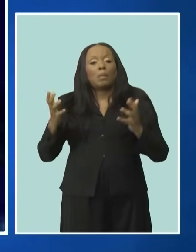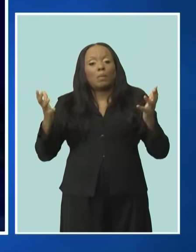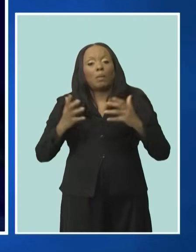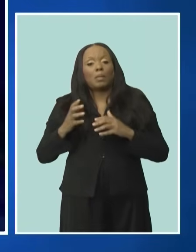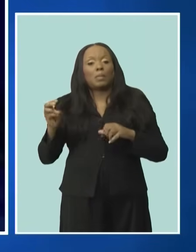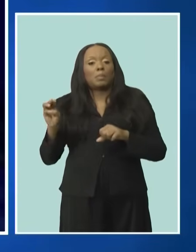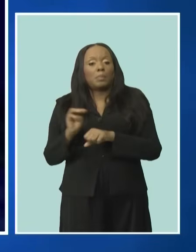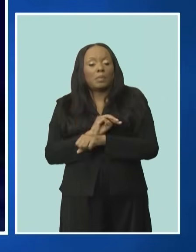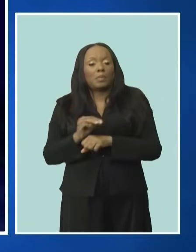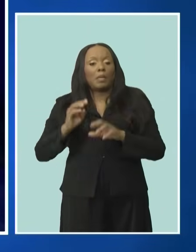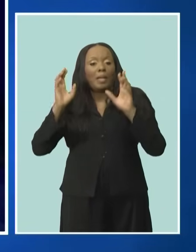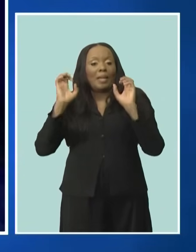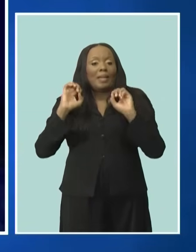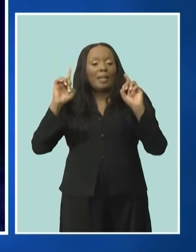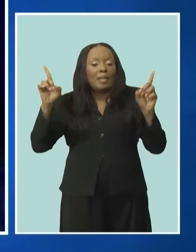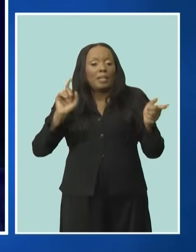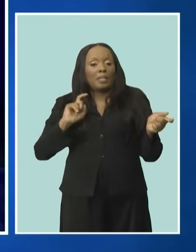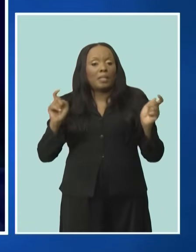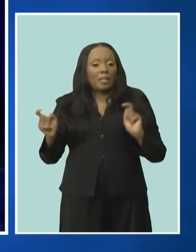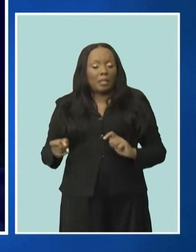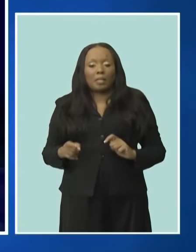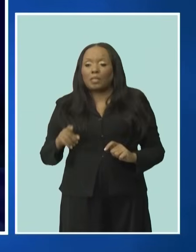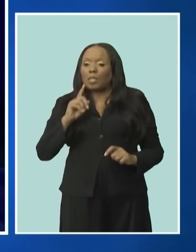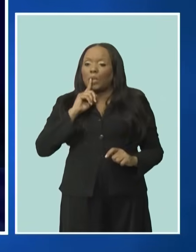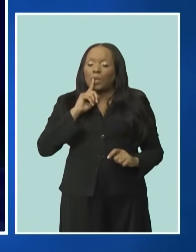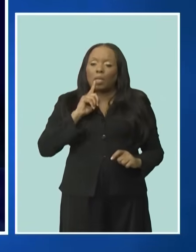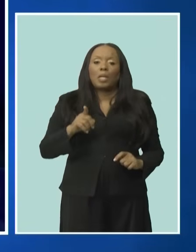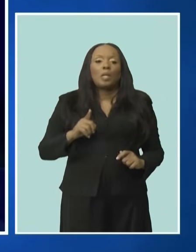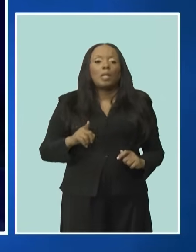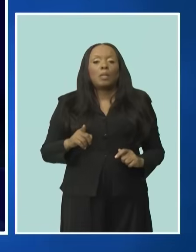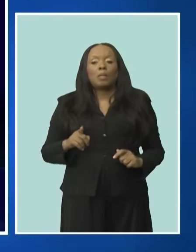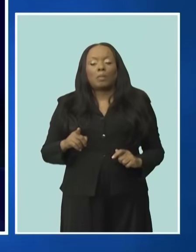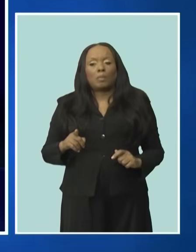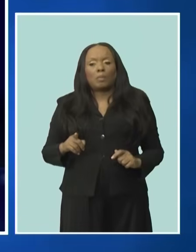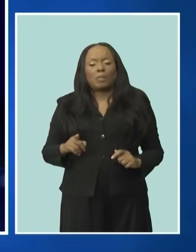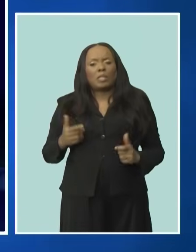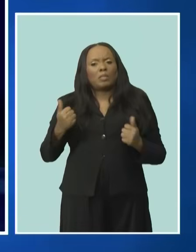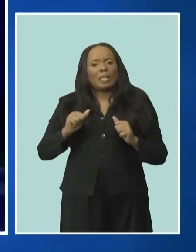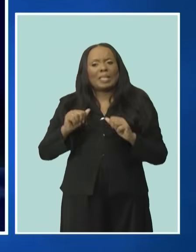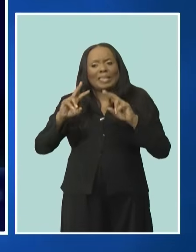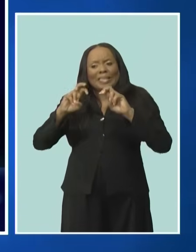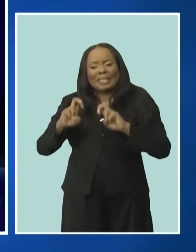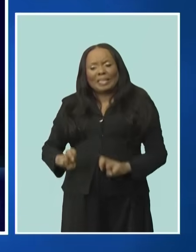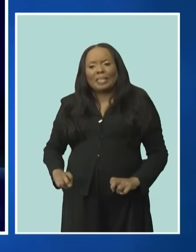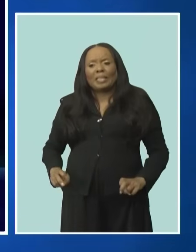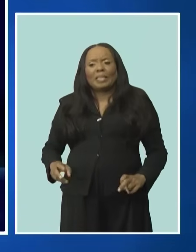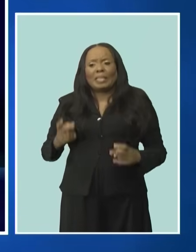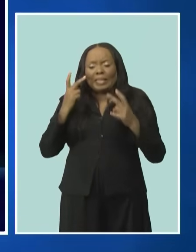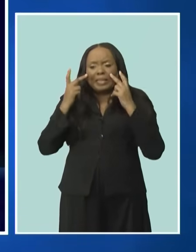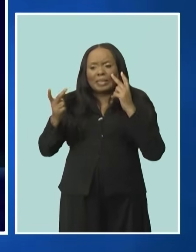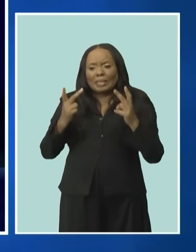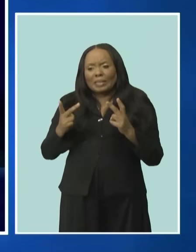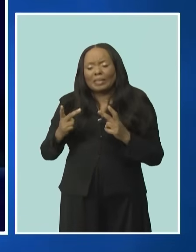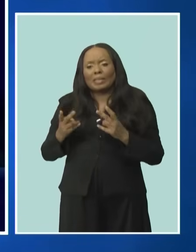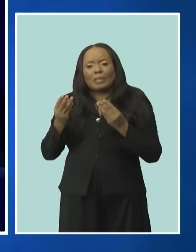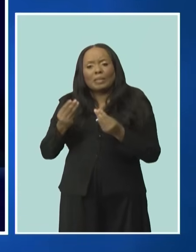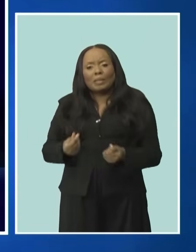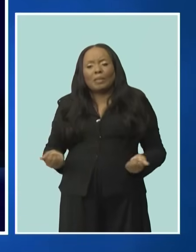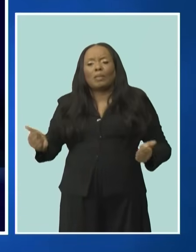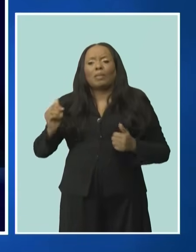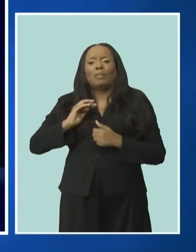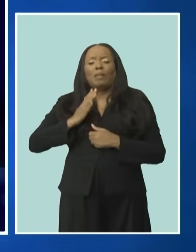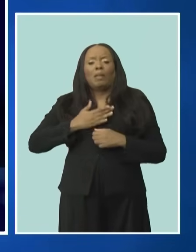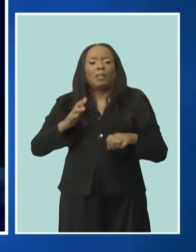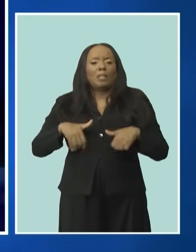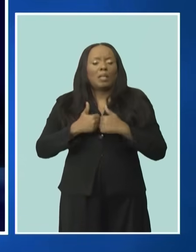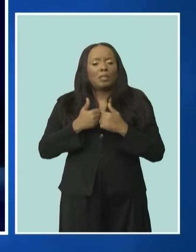of Educational Transformation to urgently attend to the challenges facing this institution to provide a safe teaching and learning